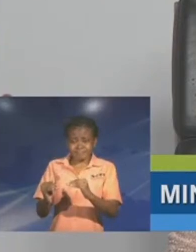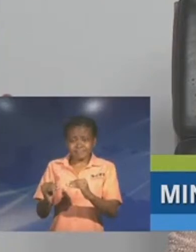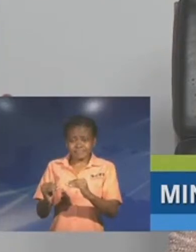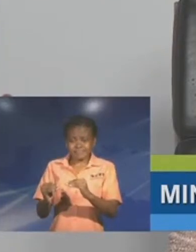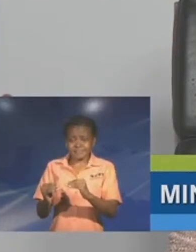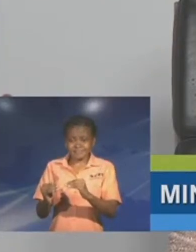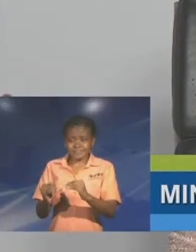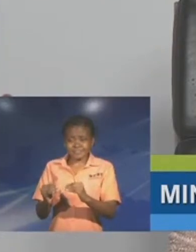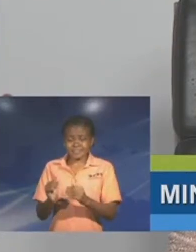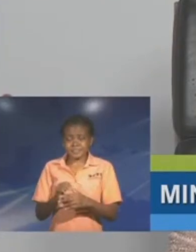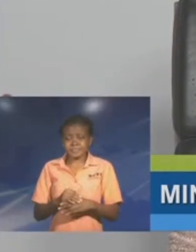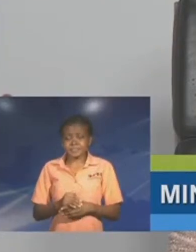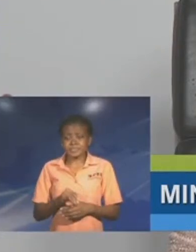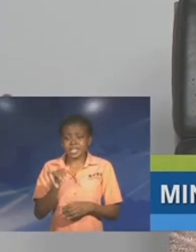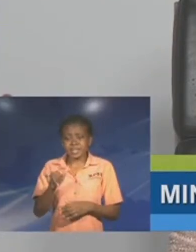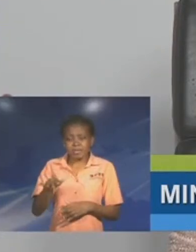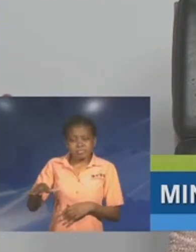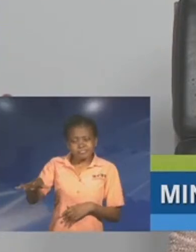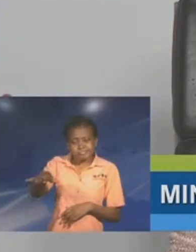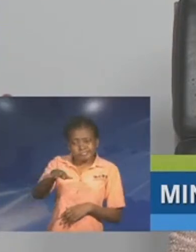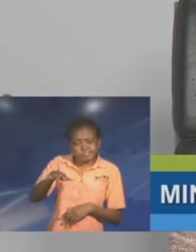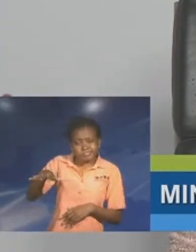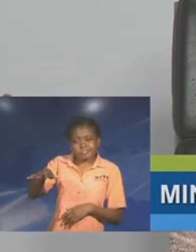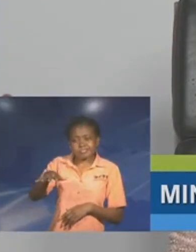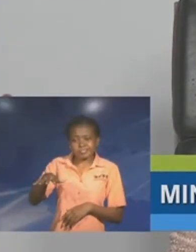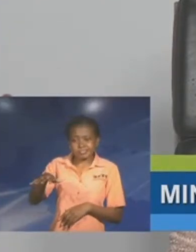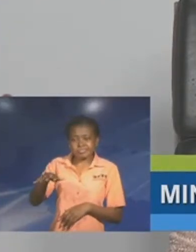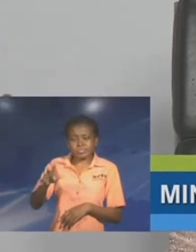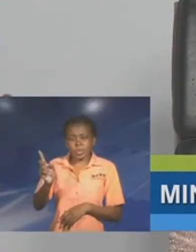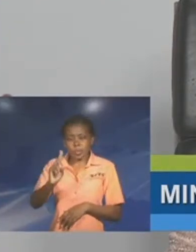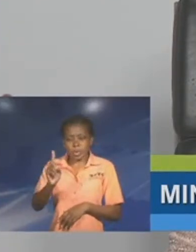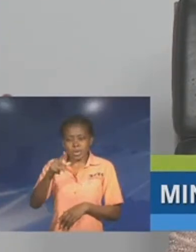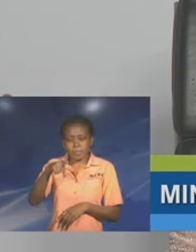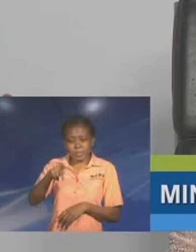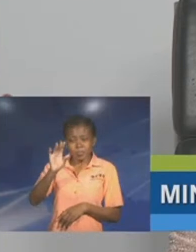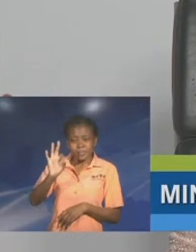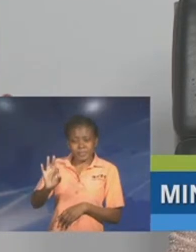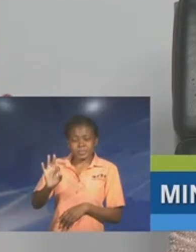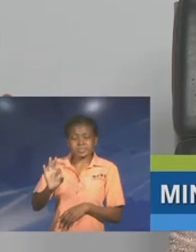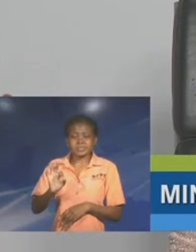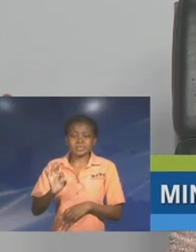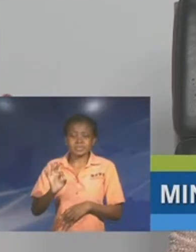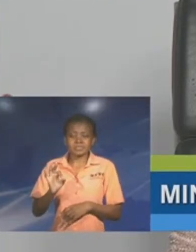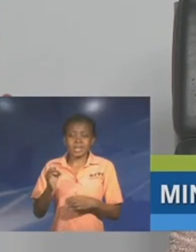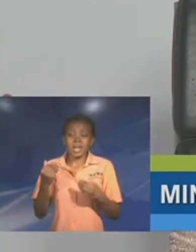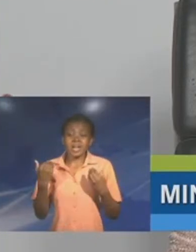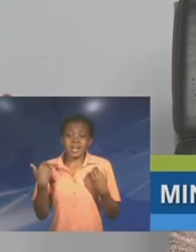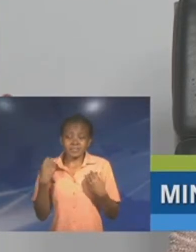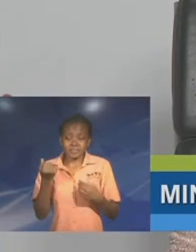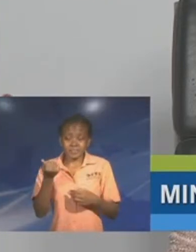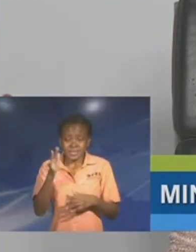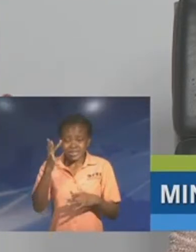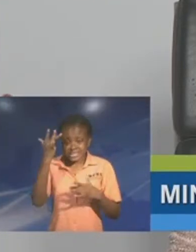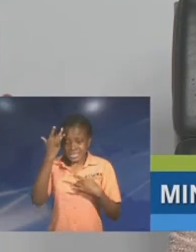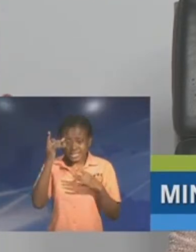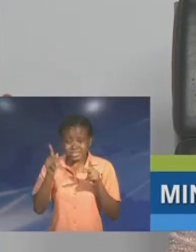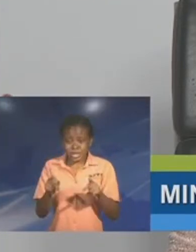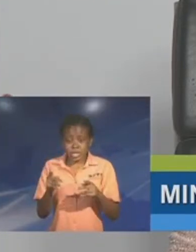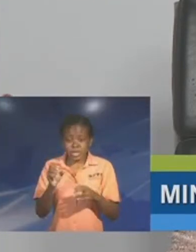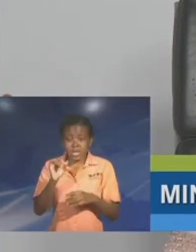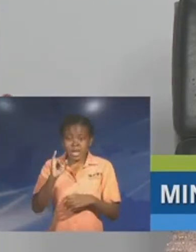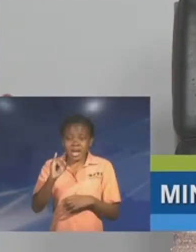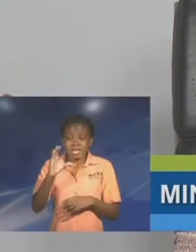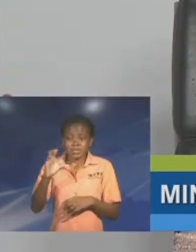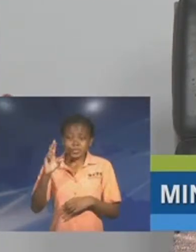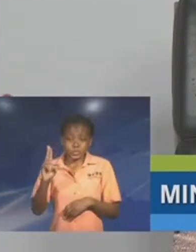activated, that is the area hospital Point Fortin. There are 15 patients in the intensive care units